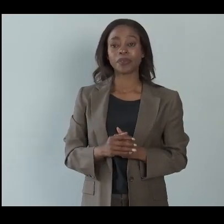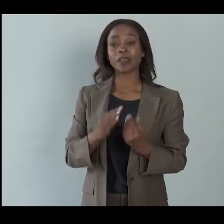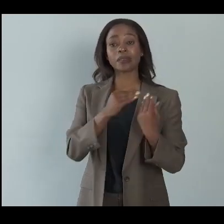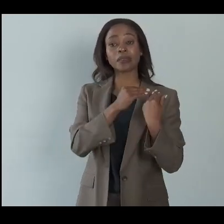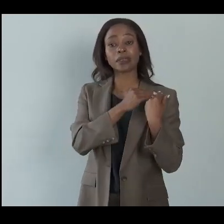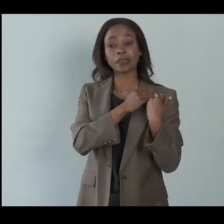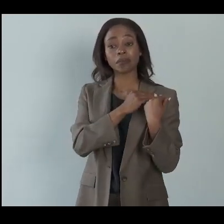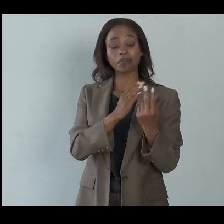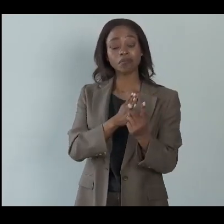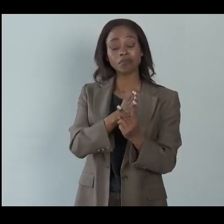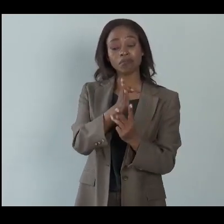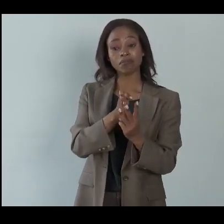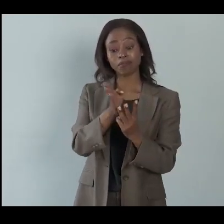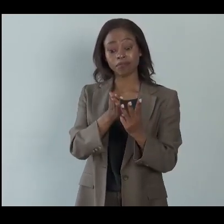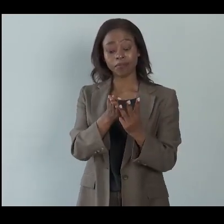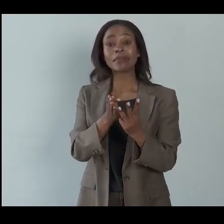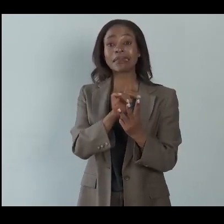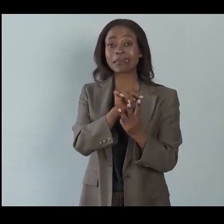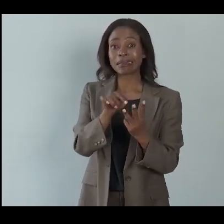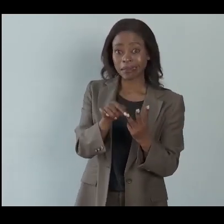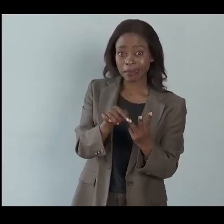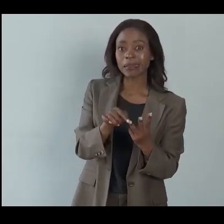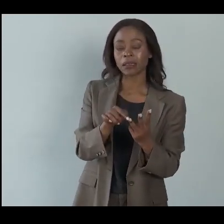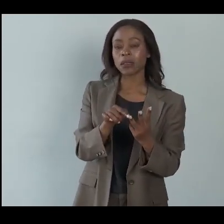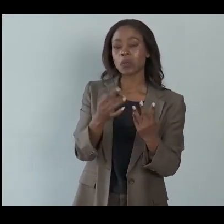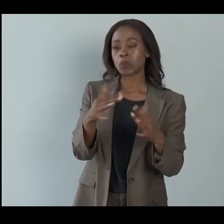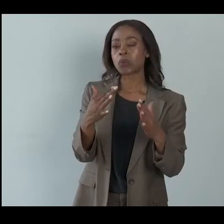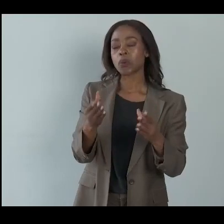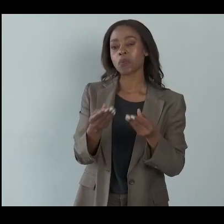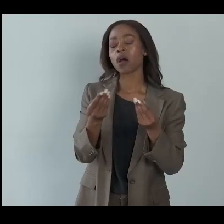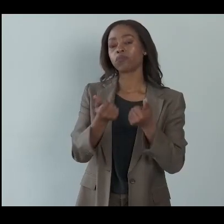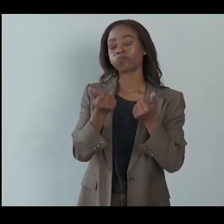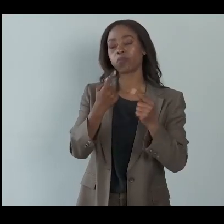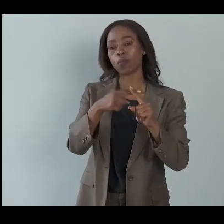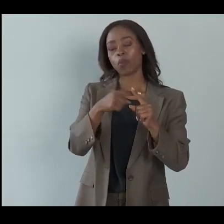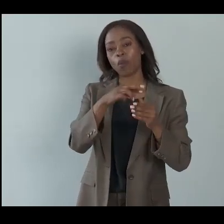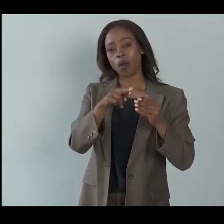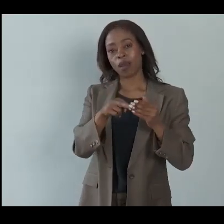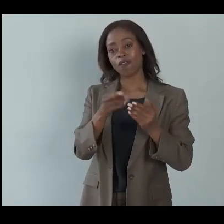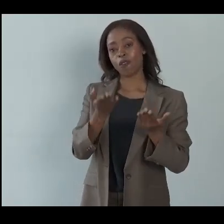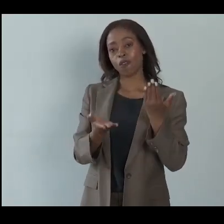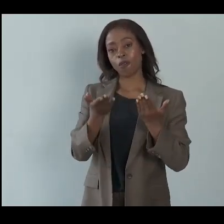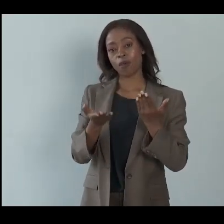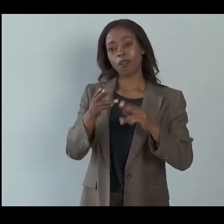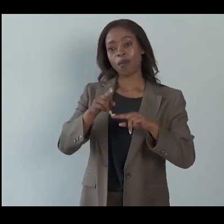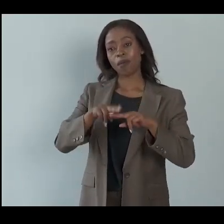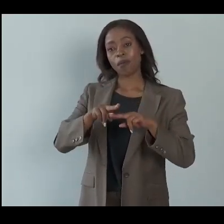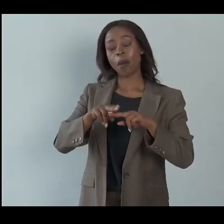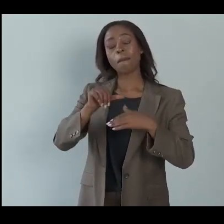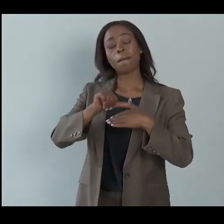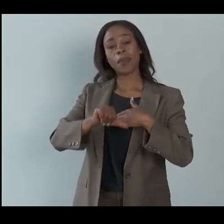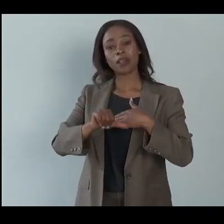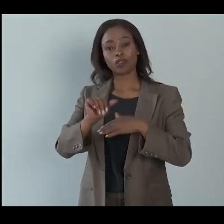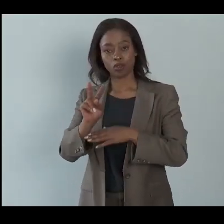Altron FinTech had higher working capital balances than February 23 due to a few larger accounts receivable settling in